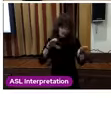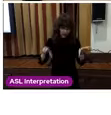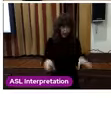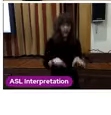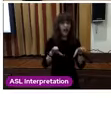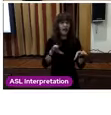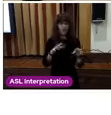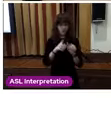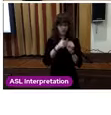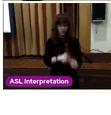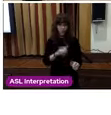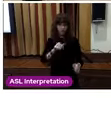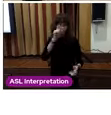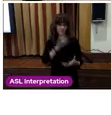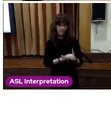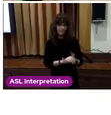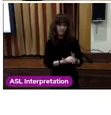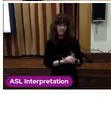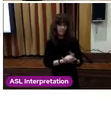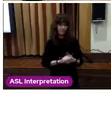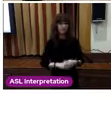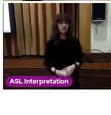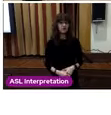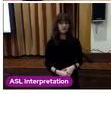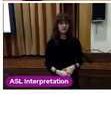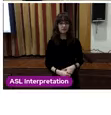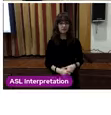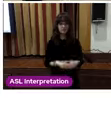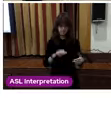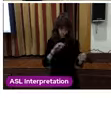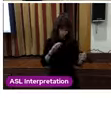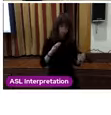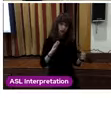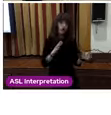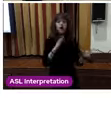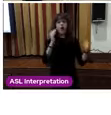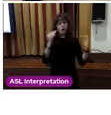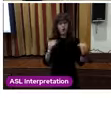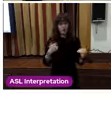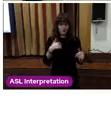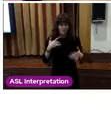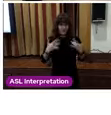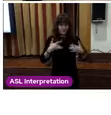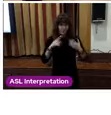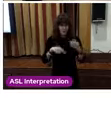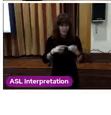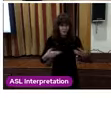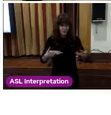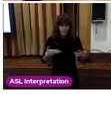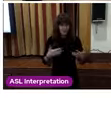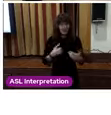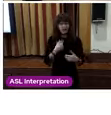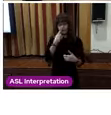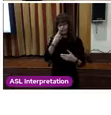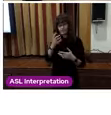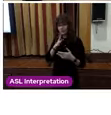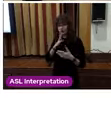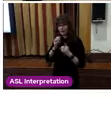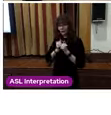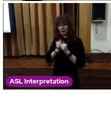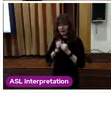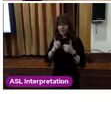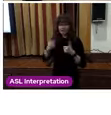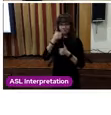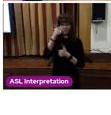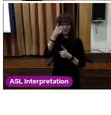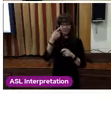In accordance with that value. The other thing that I'm really excited about is that I was just speaking with the head of Elmhurst